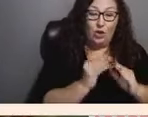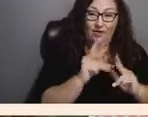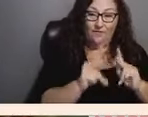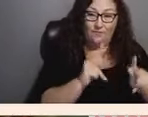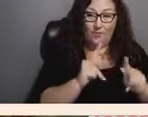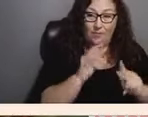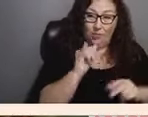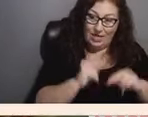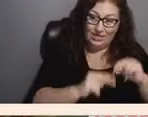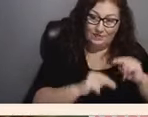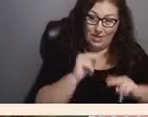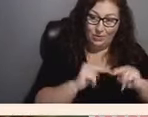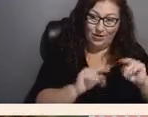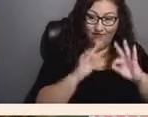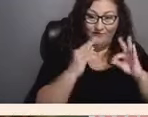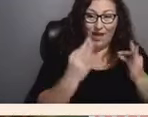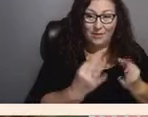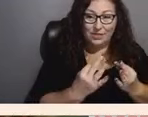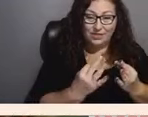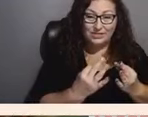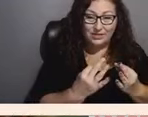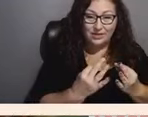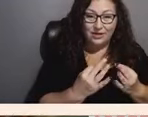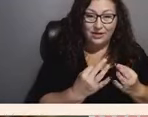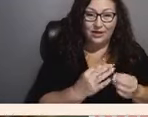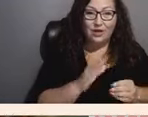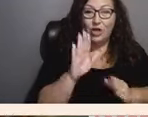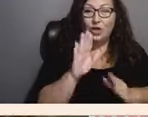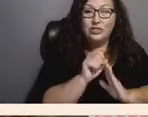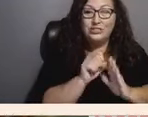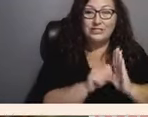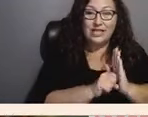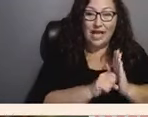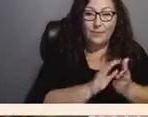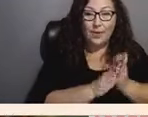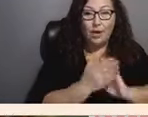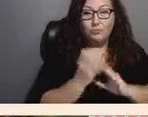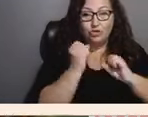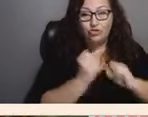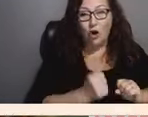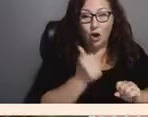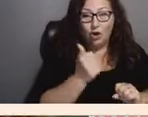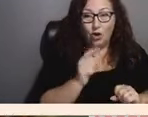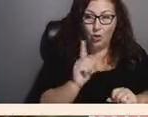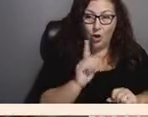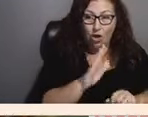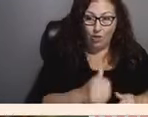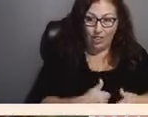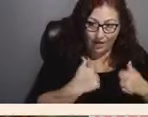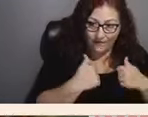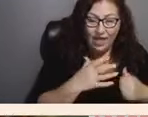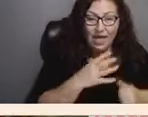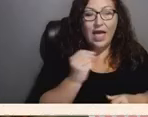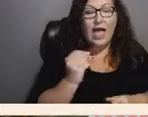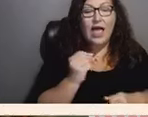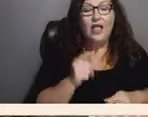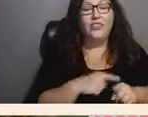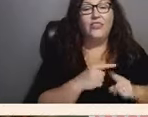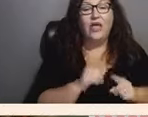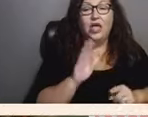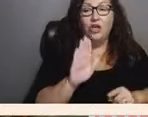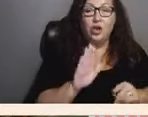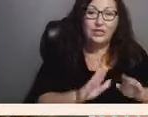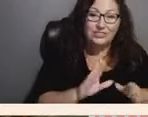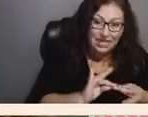building families, your state becomes stronger in which you live. And then with your testimony and all